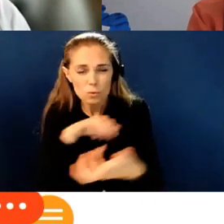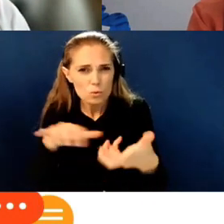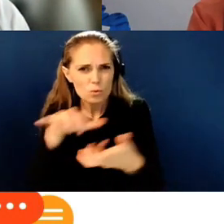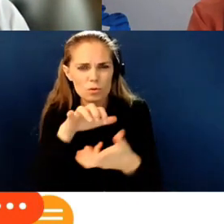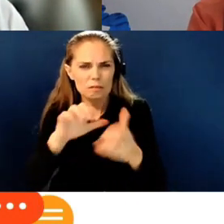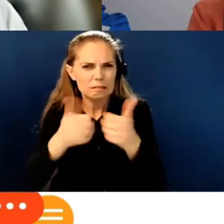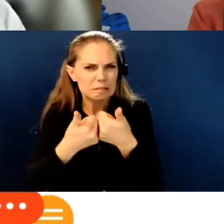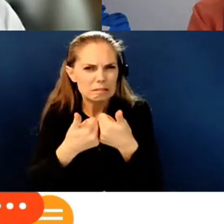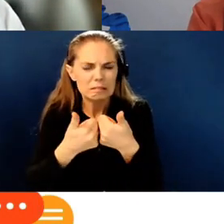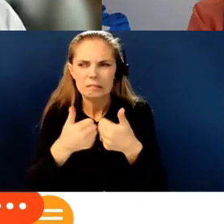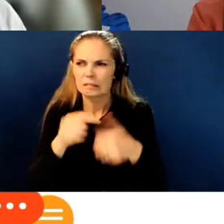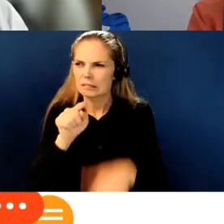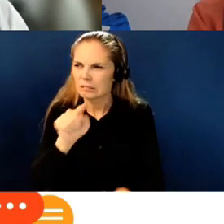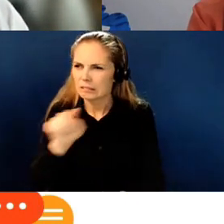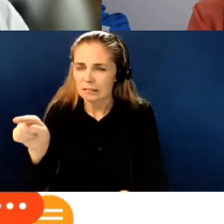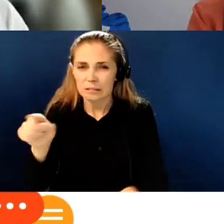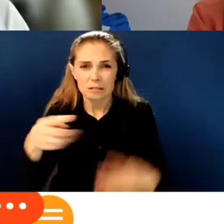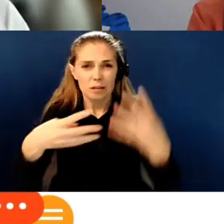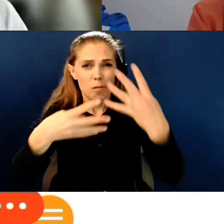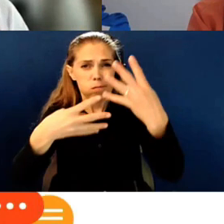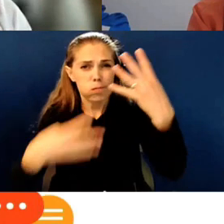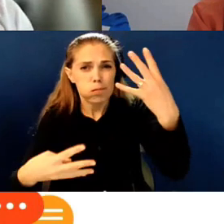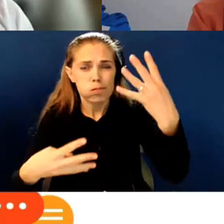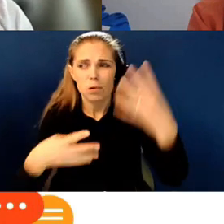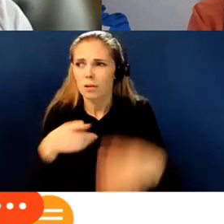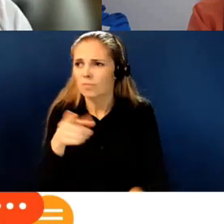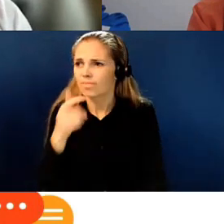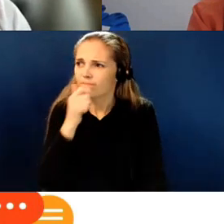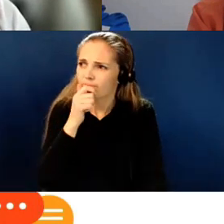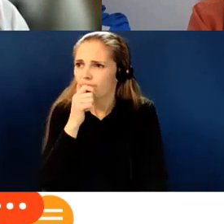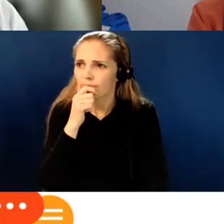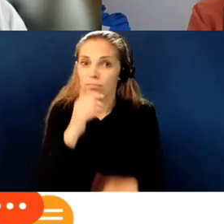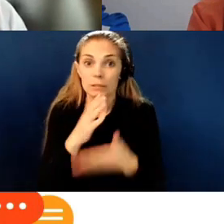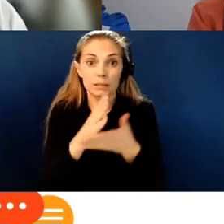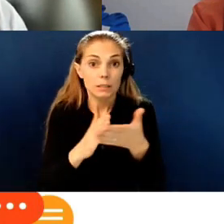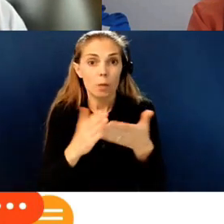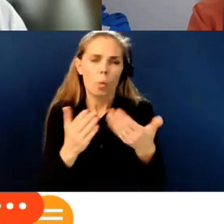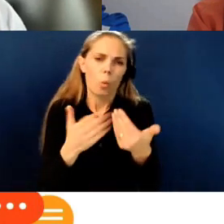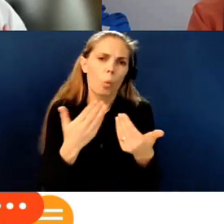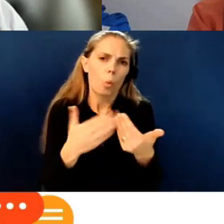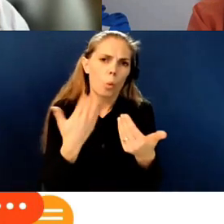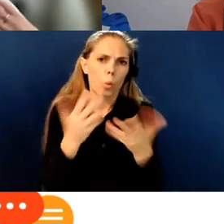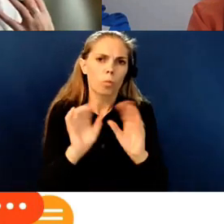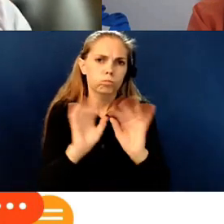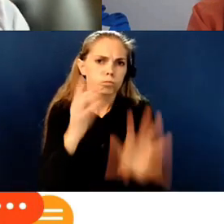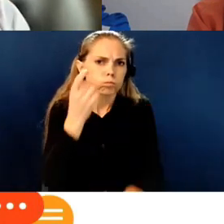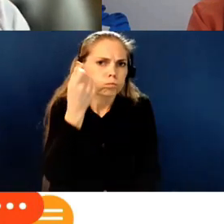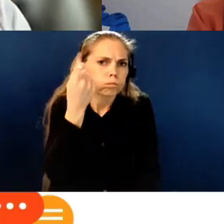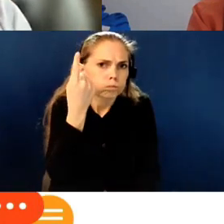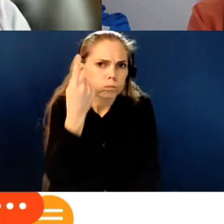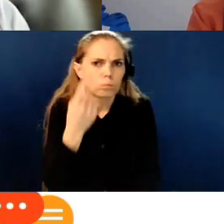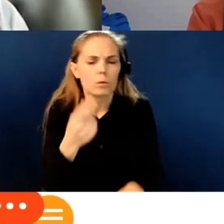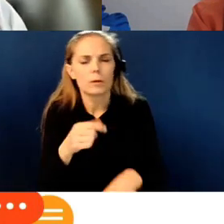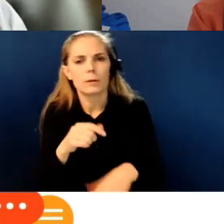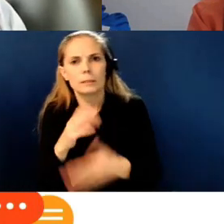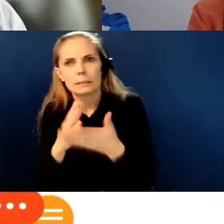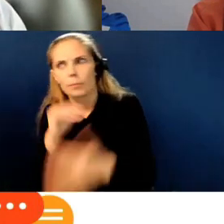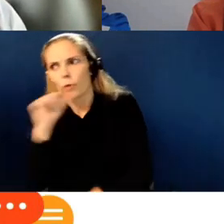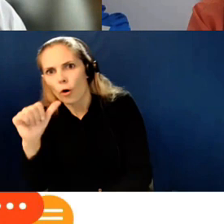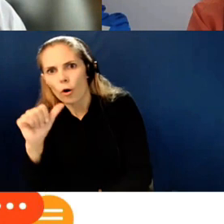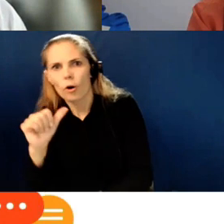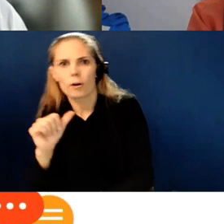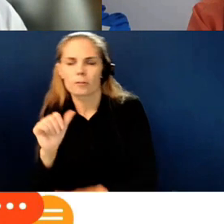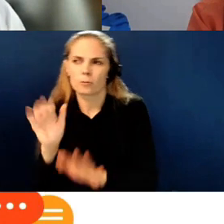them to choose from. Some of them are easy or not easy to use and understand. So we are looking at how we can implement